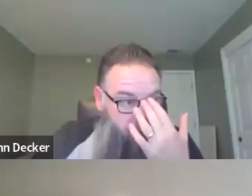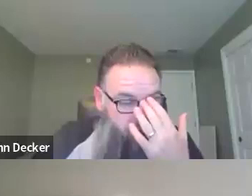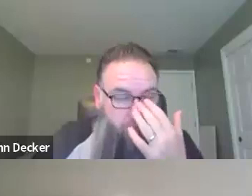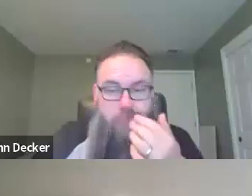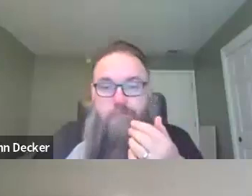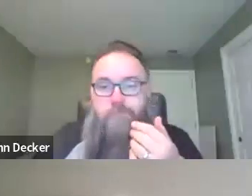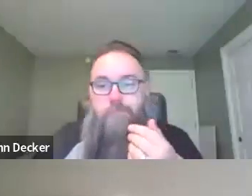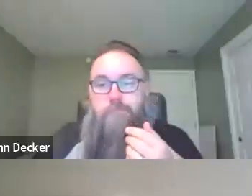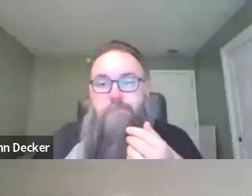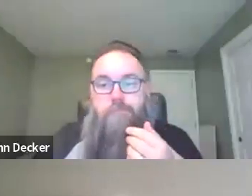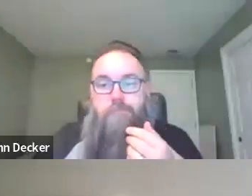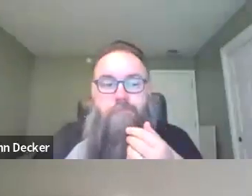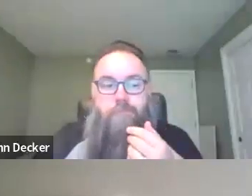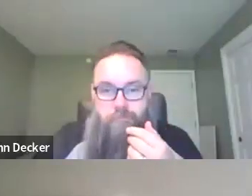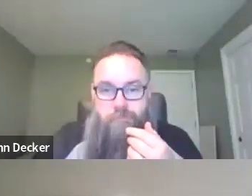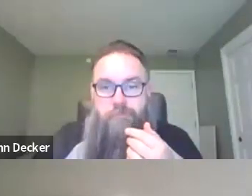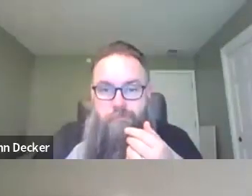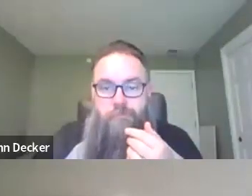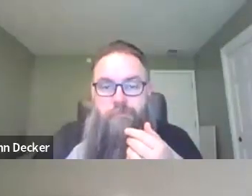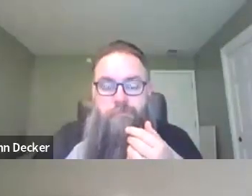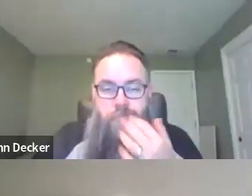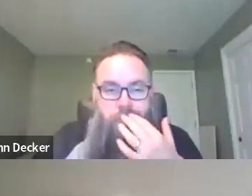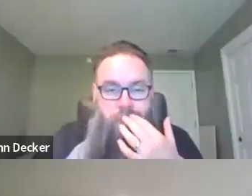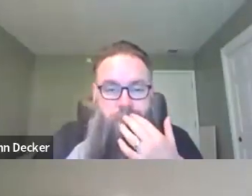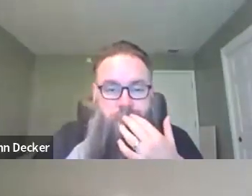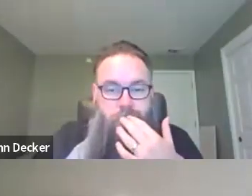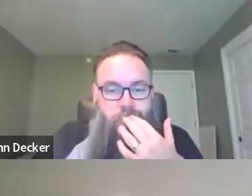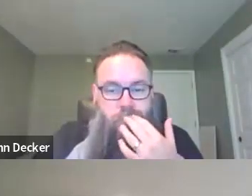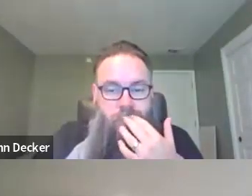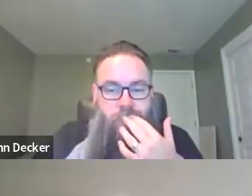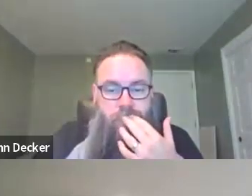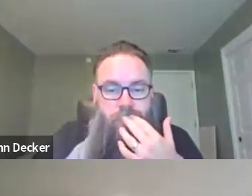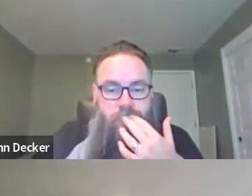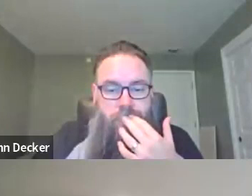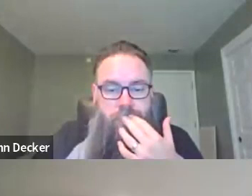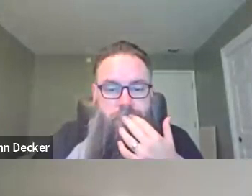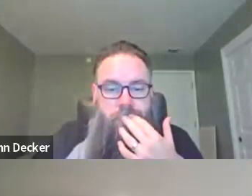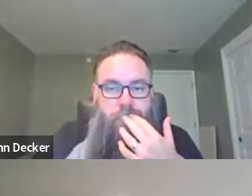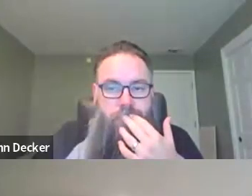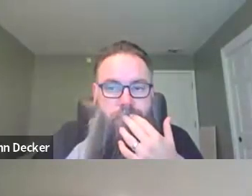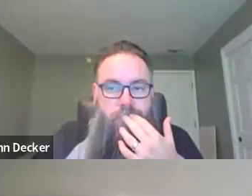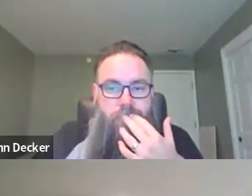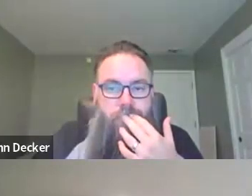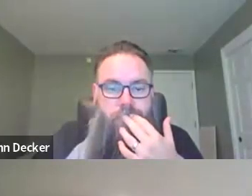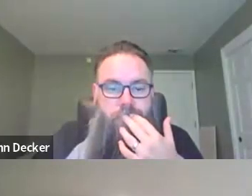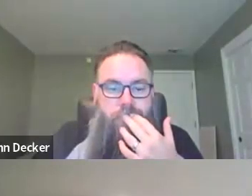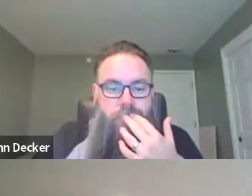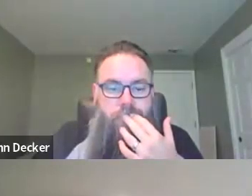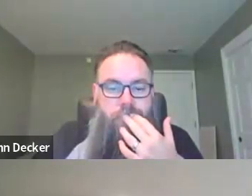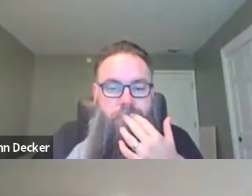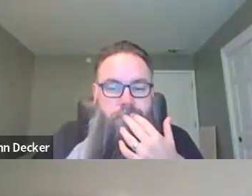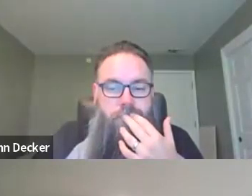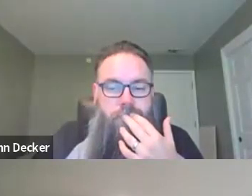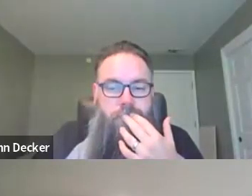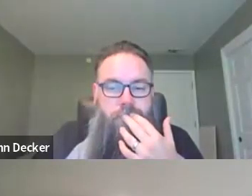with a lot of our person-centered goals. So it could, if you're working on, getting out in the community or doing some exercise or being a